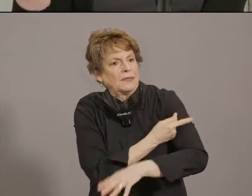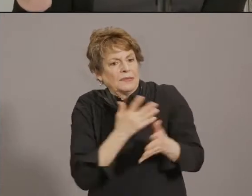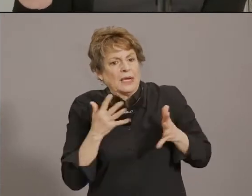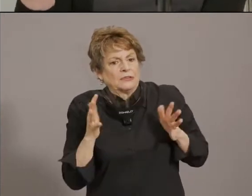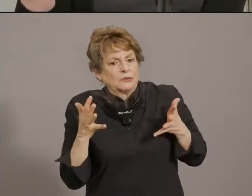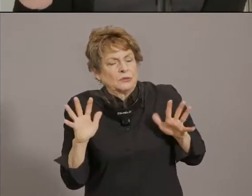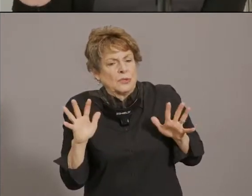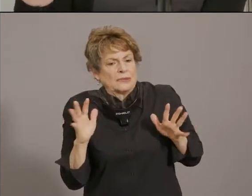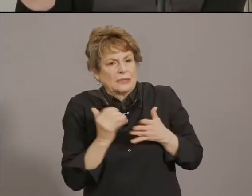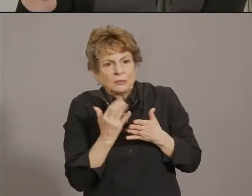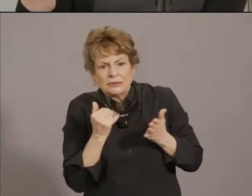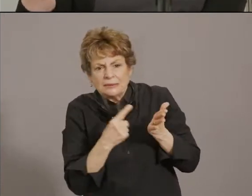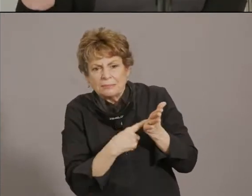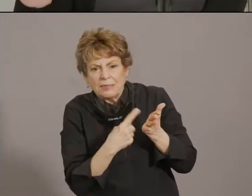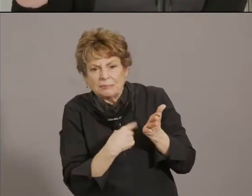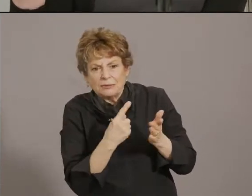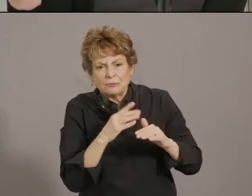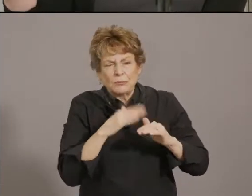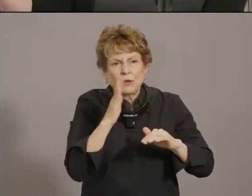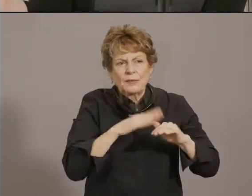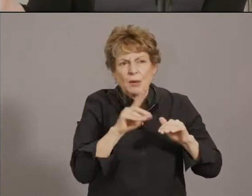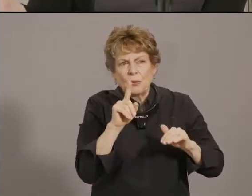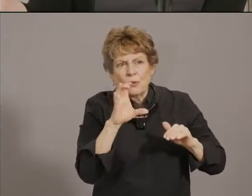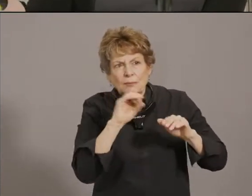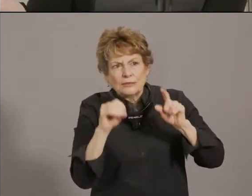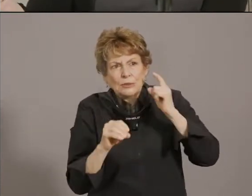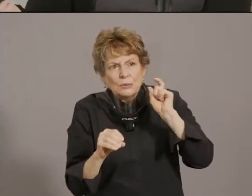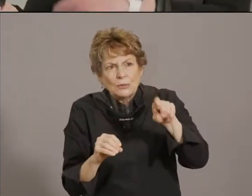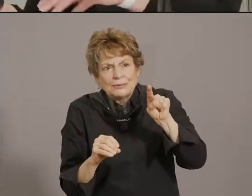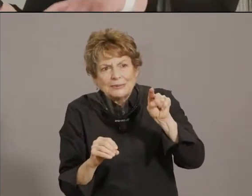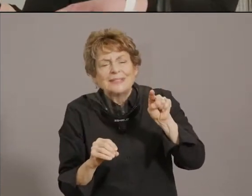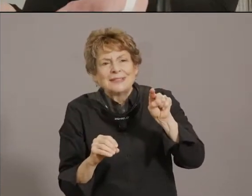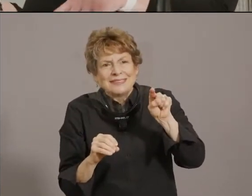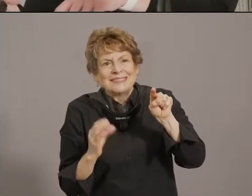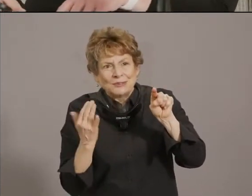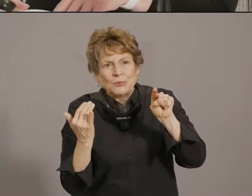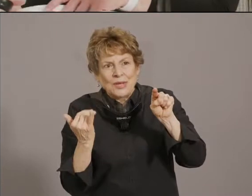see that there are more doses that have been administered than actually ordered.